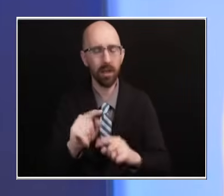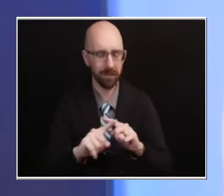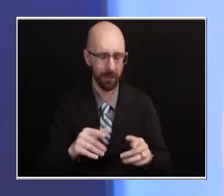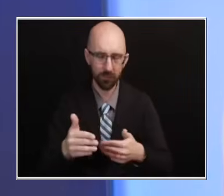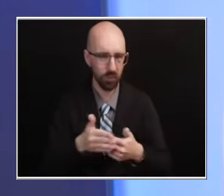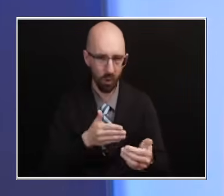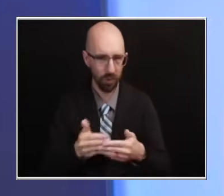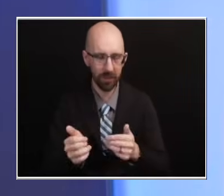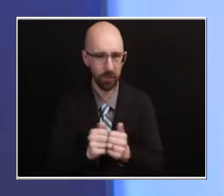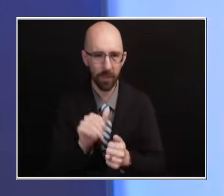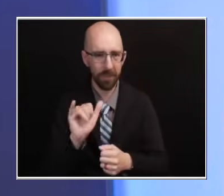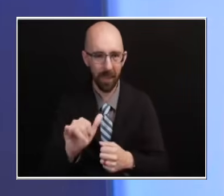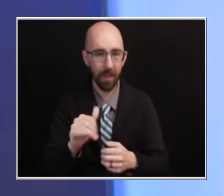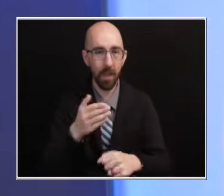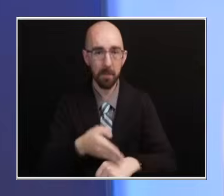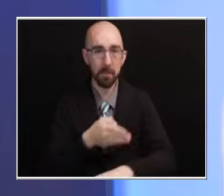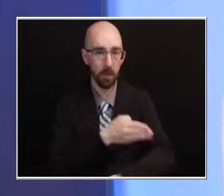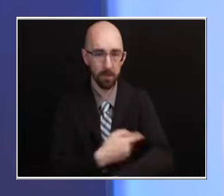of improvement, we were very happy.